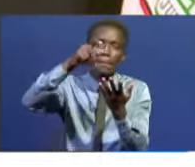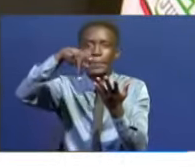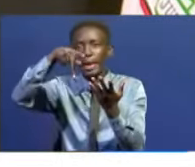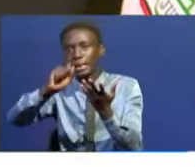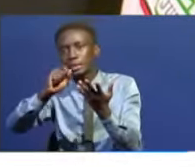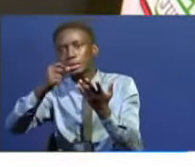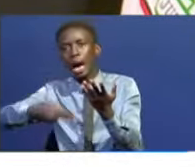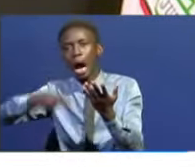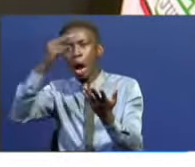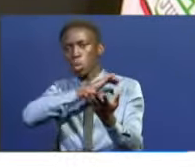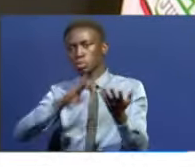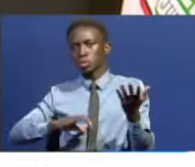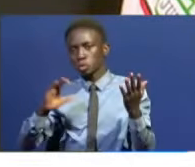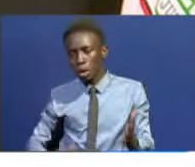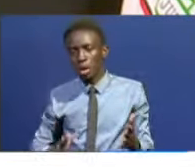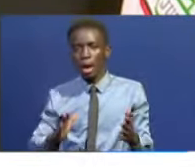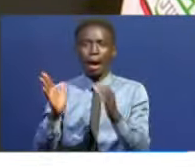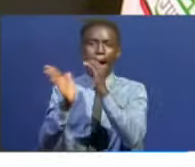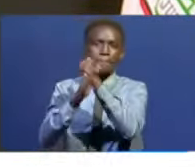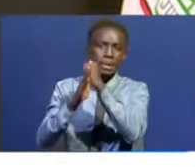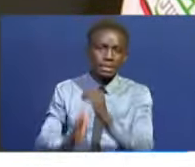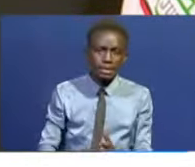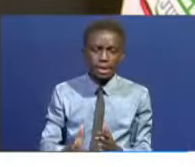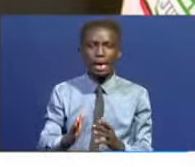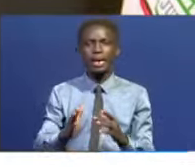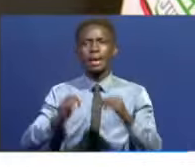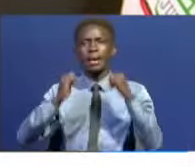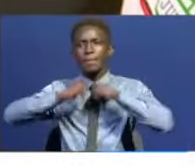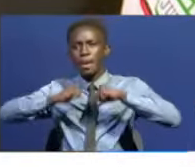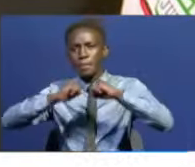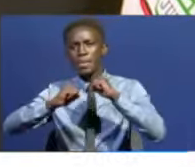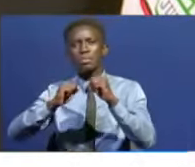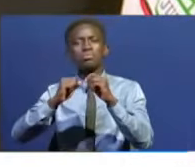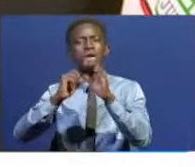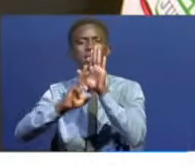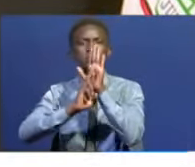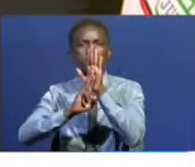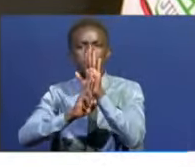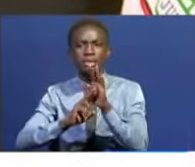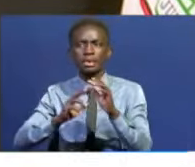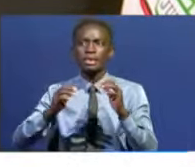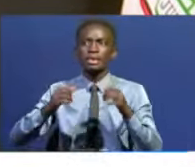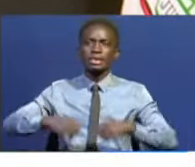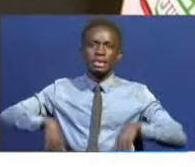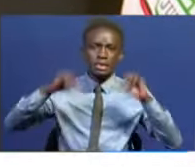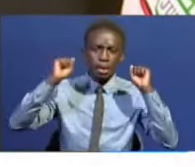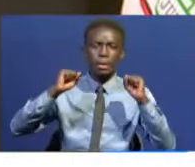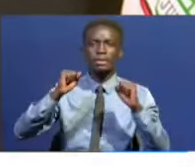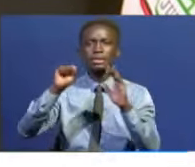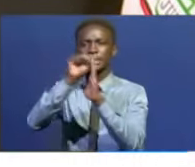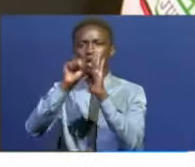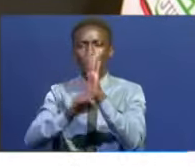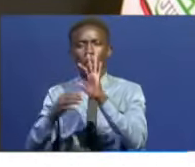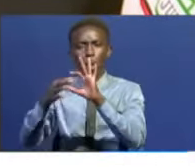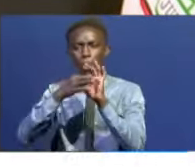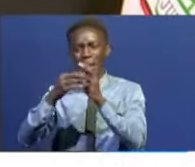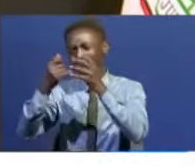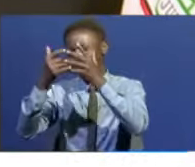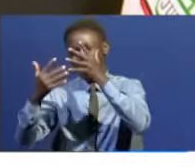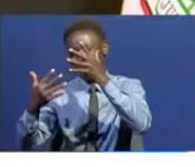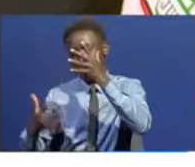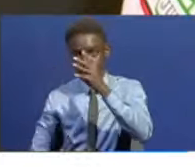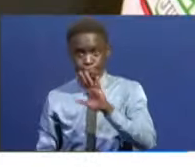commissioners, ambassadors, diplomatic and consular representatives, chairpersons, state corporations, etc., etc. Power